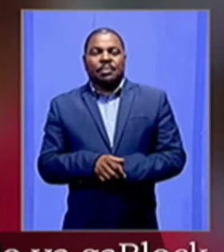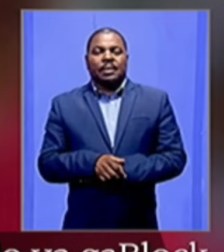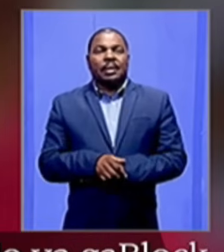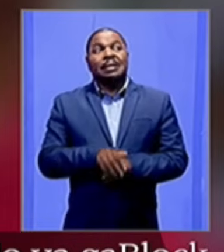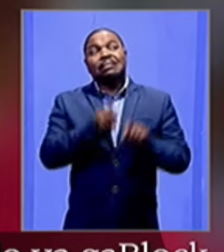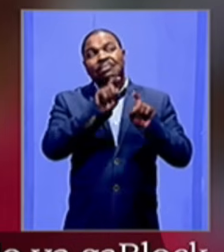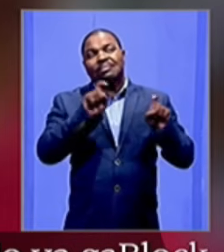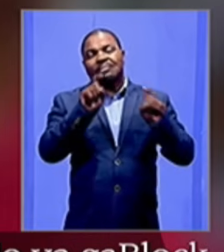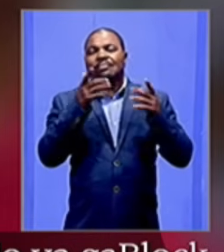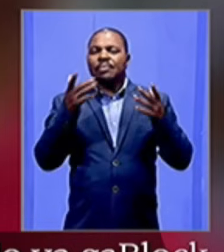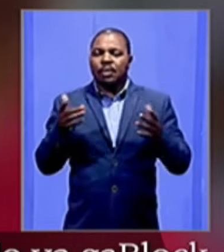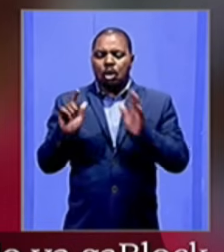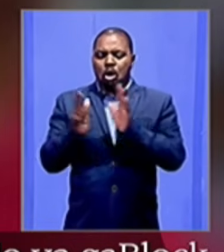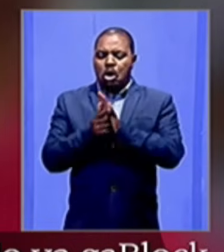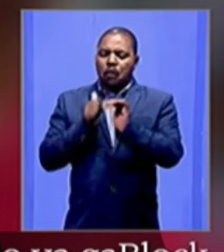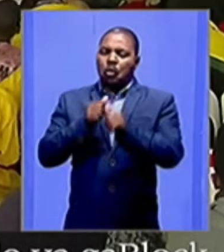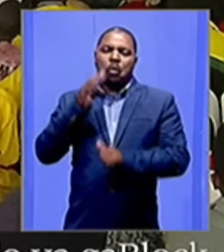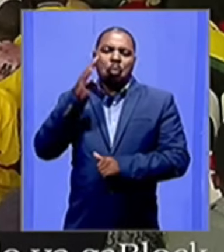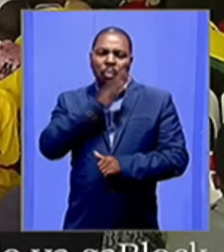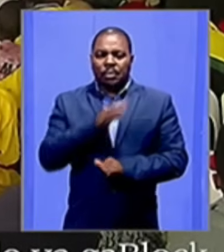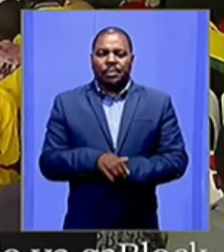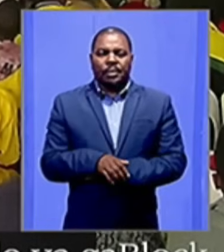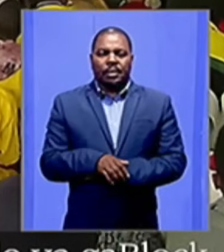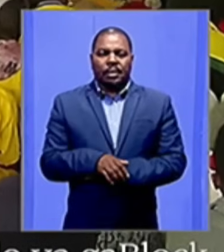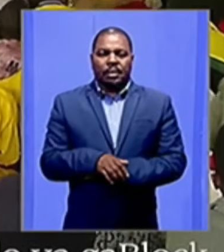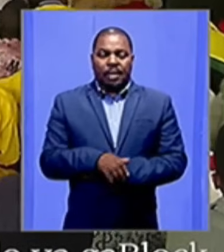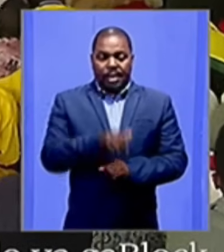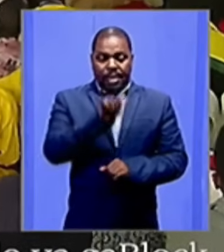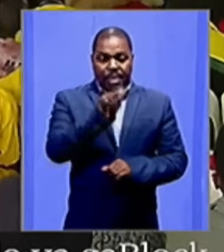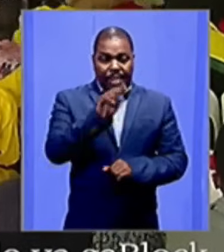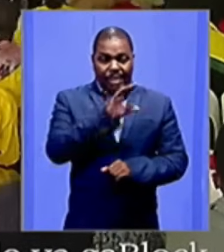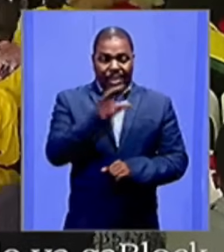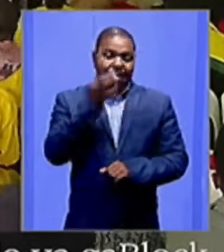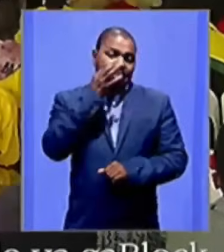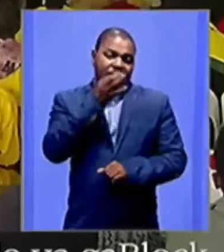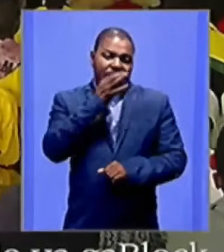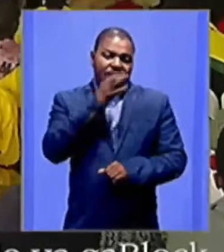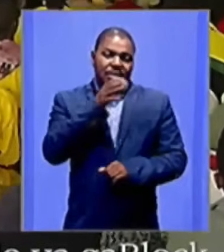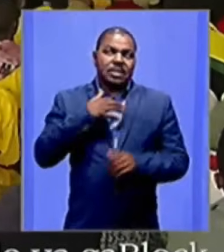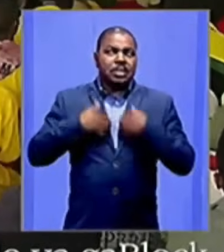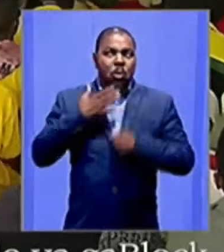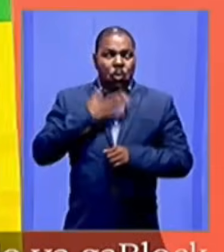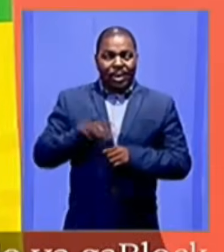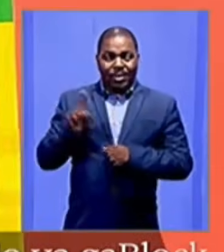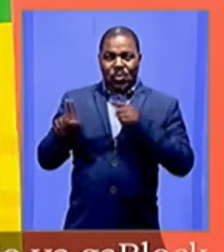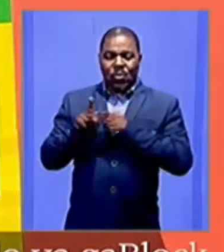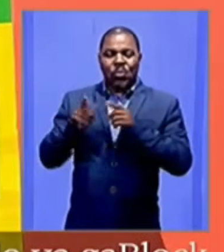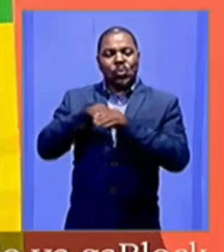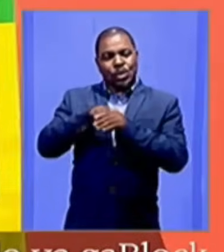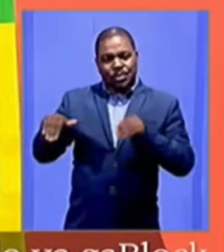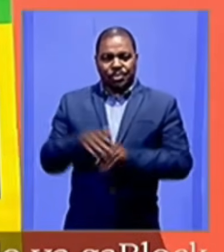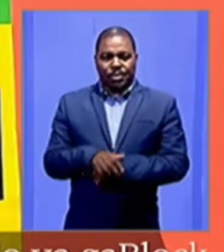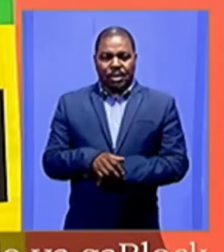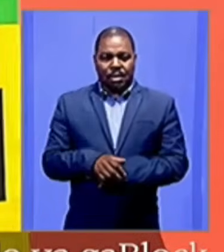ba tlhompe melao le melawana. Ati ANC e re ke gale e lebelletse ho lokollwa ha Block. Ke nako gore a